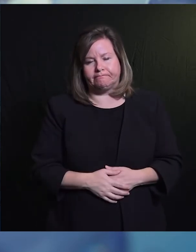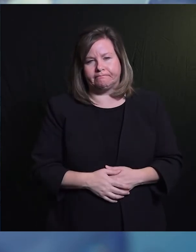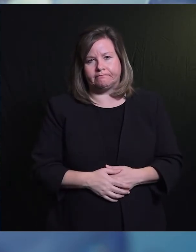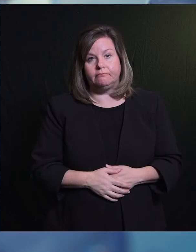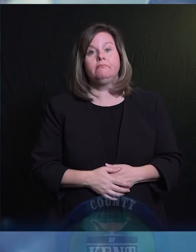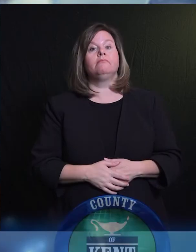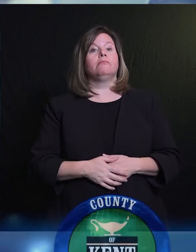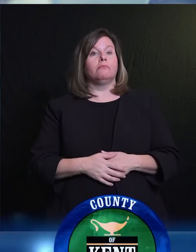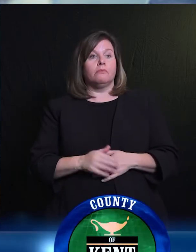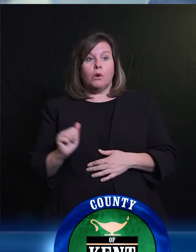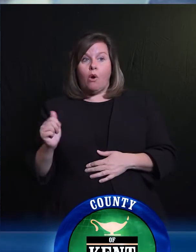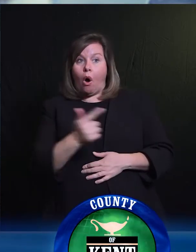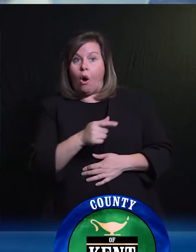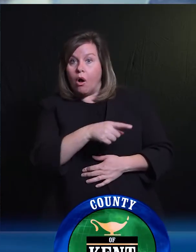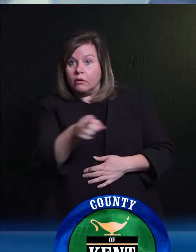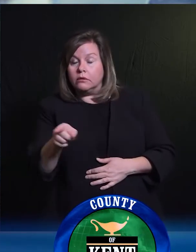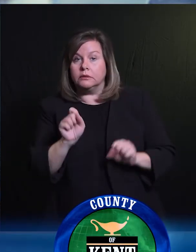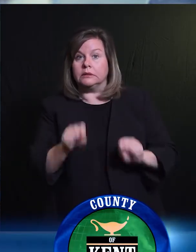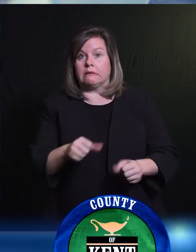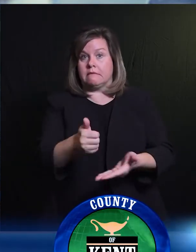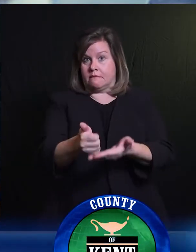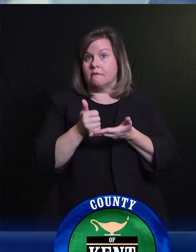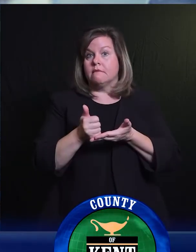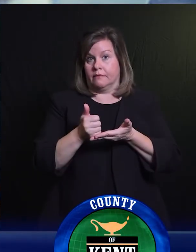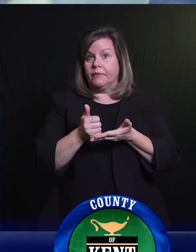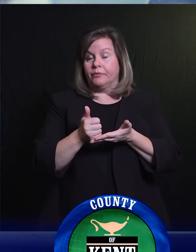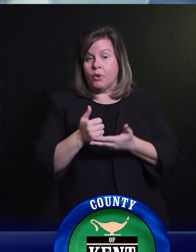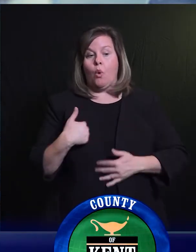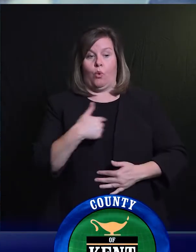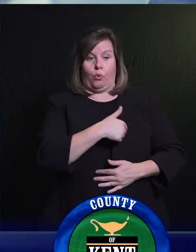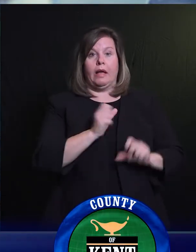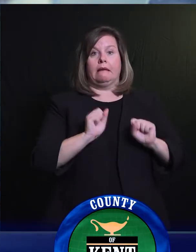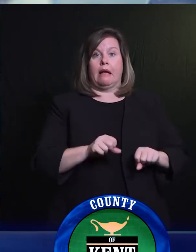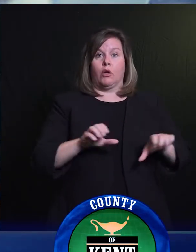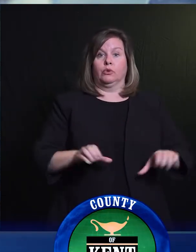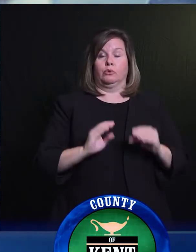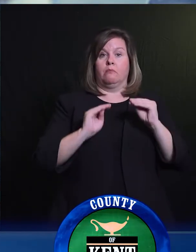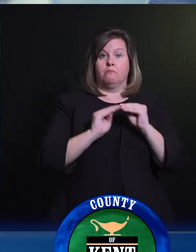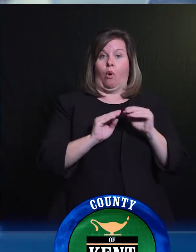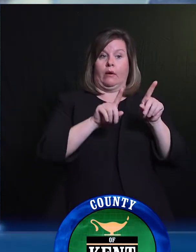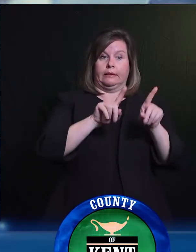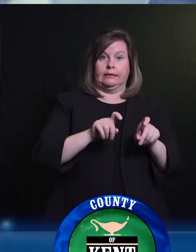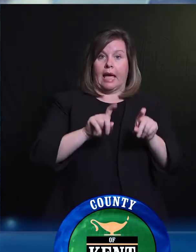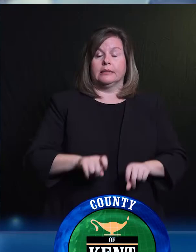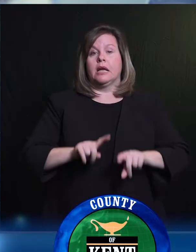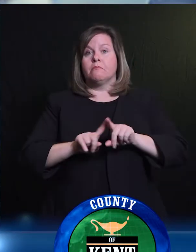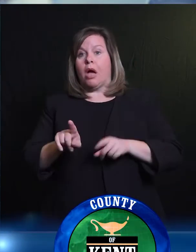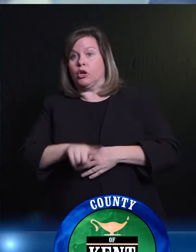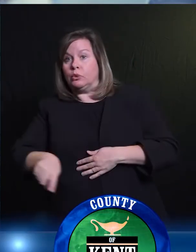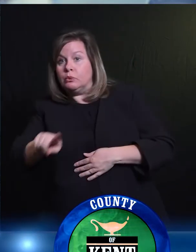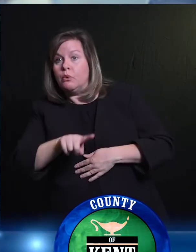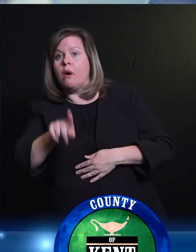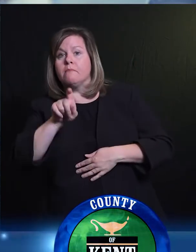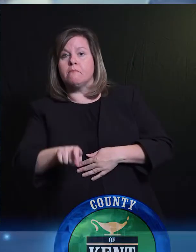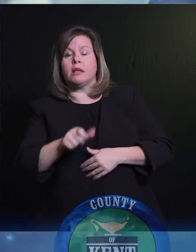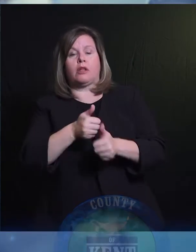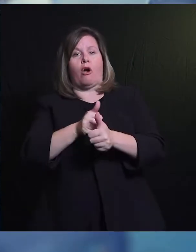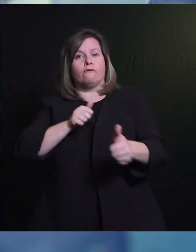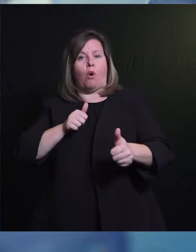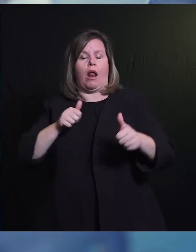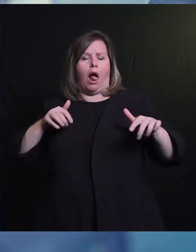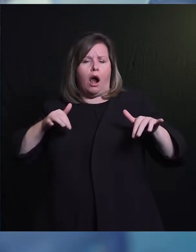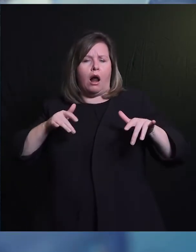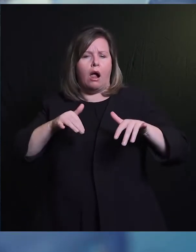all have a role to play in this, and while we can do our part in getting more testing available, we need everyone to continue avoiding large